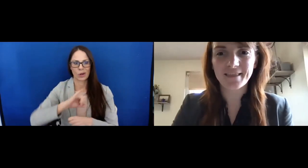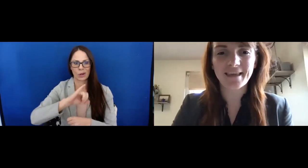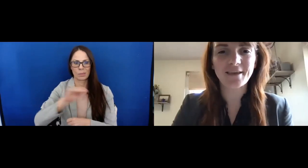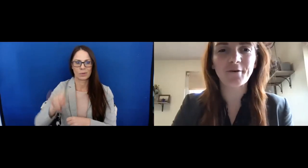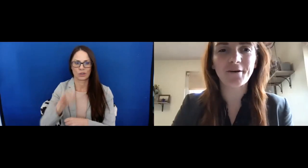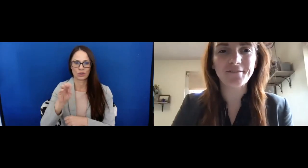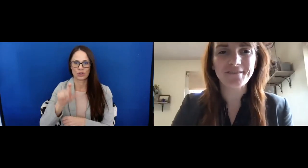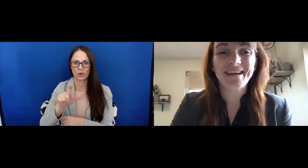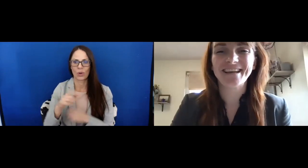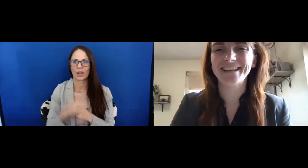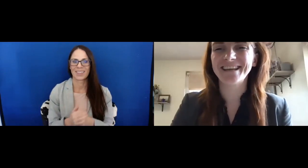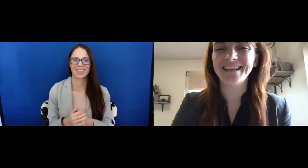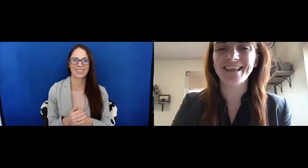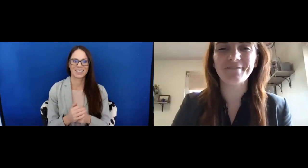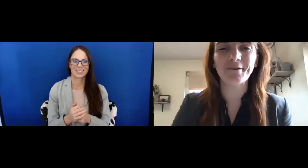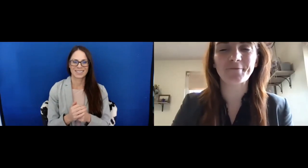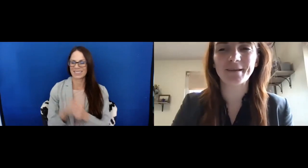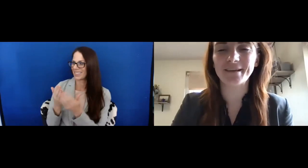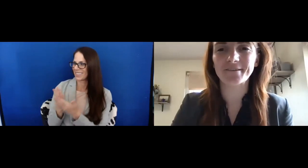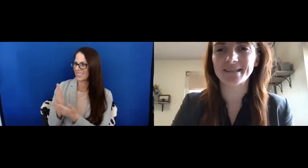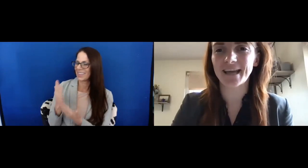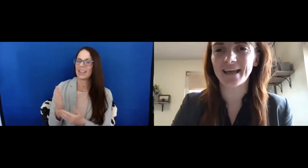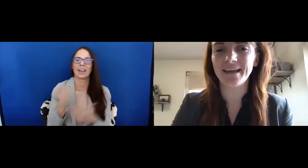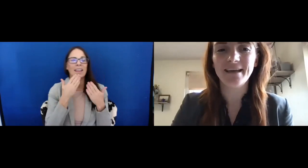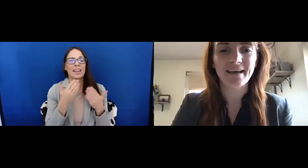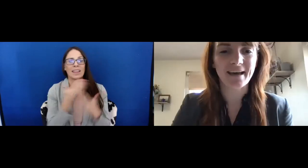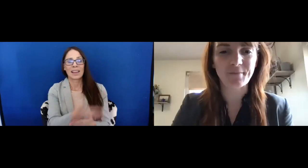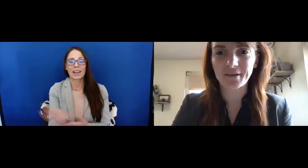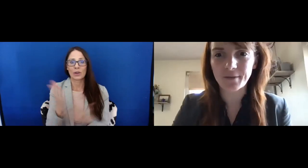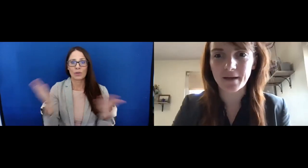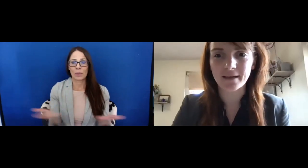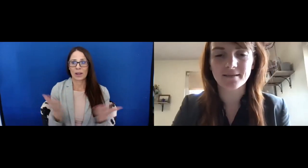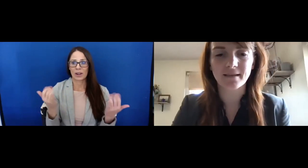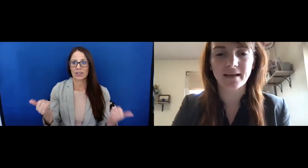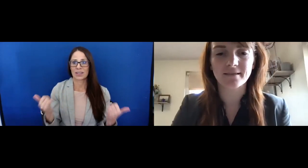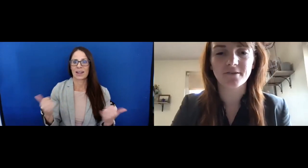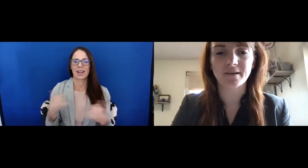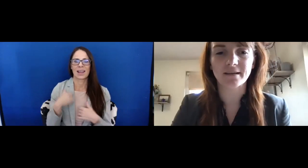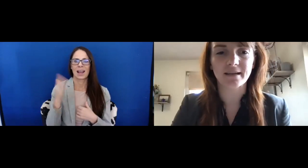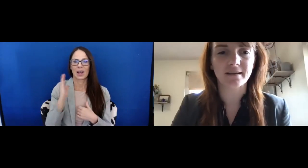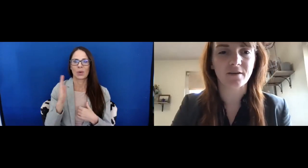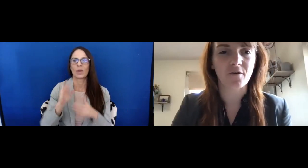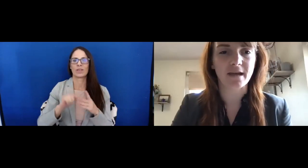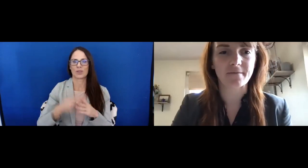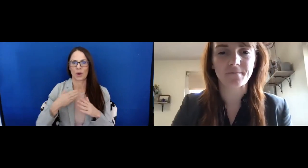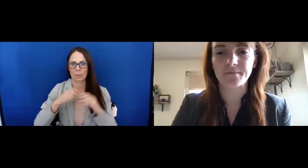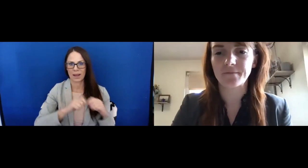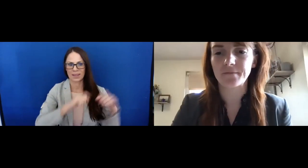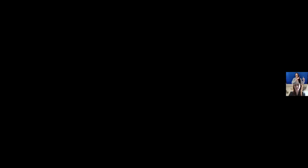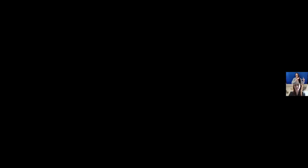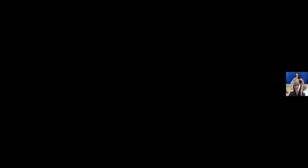It's all right. Thank you all for being here today. Um, I'll get my slides started and get going.